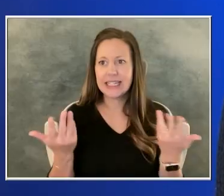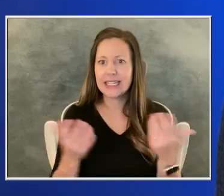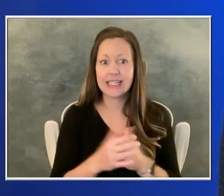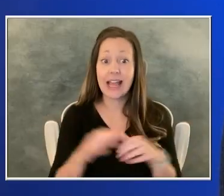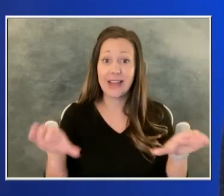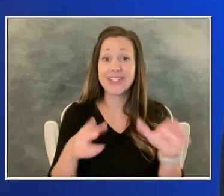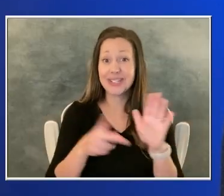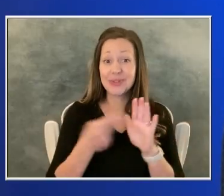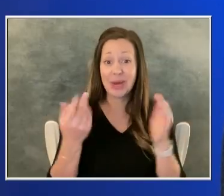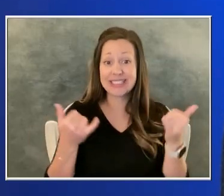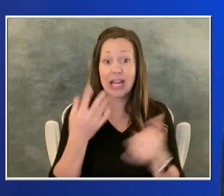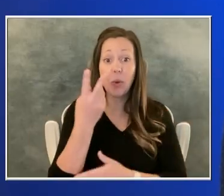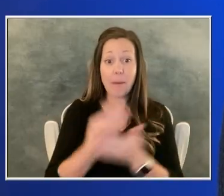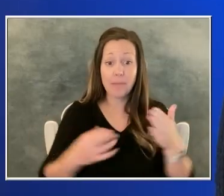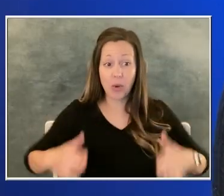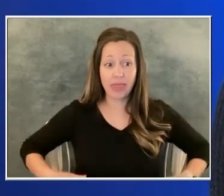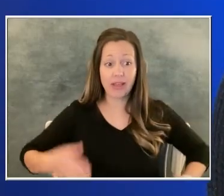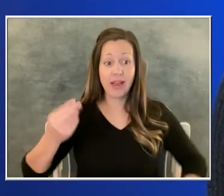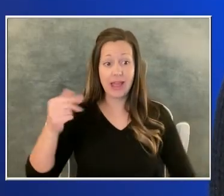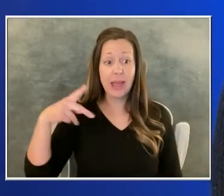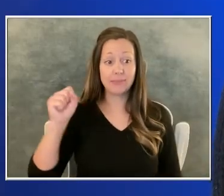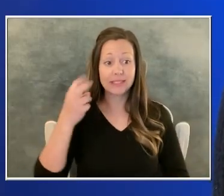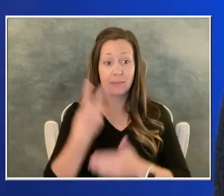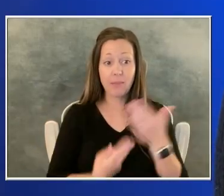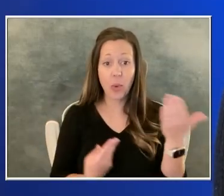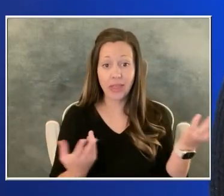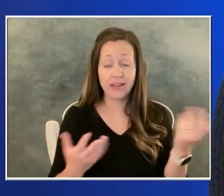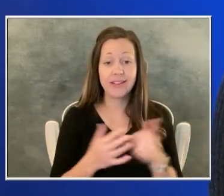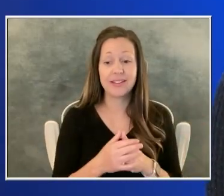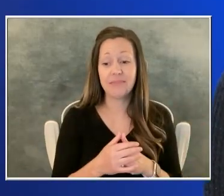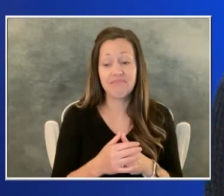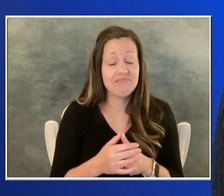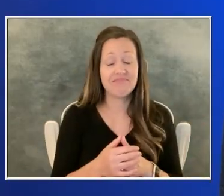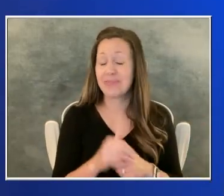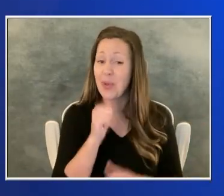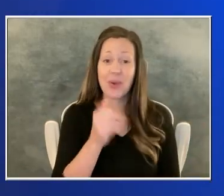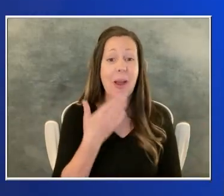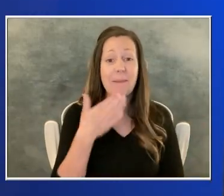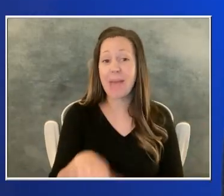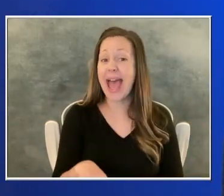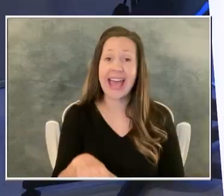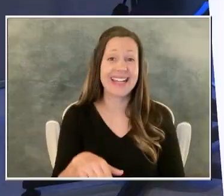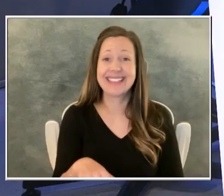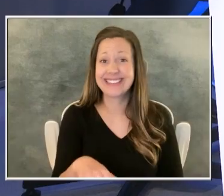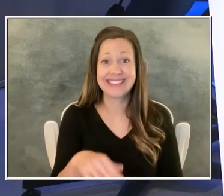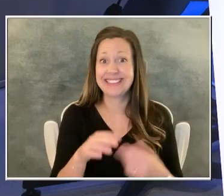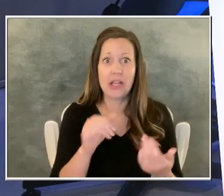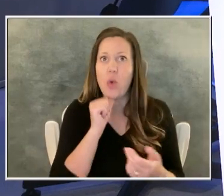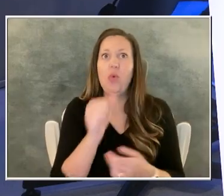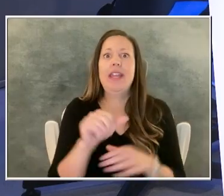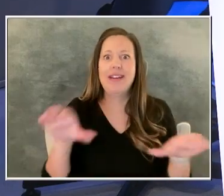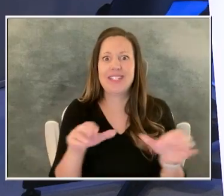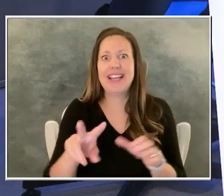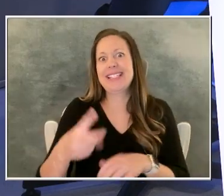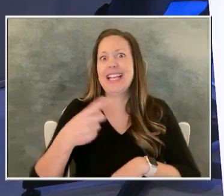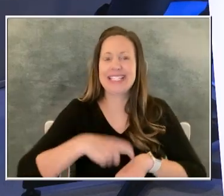on both hips, so it obviously was not bad, or I wouldn't have repeated it. Dr. Latif, then how does treating the hip area compare